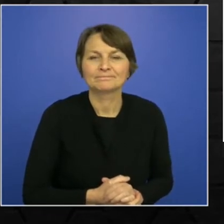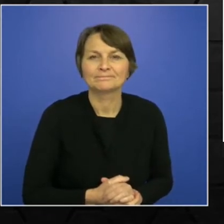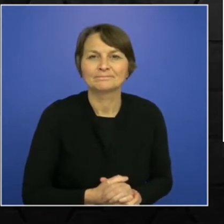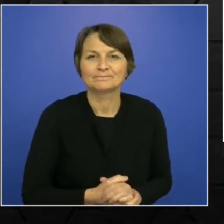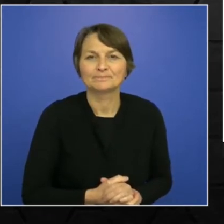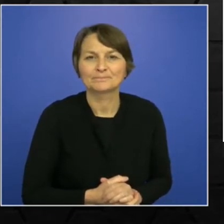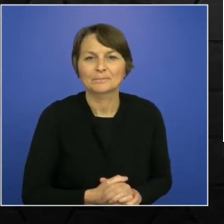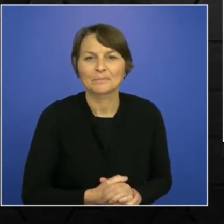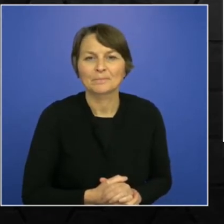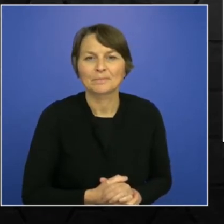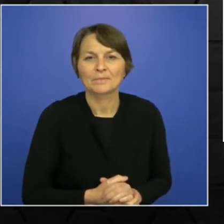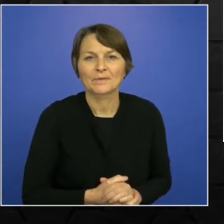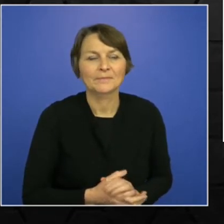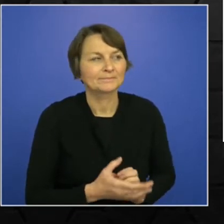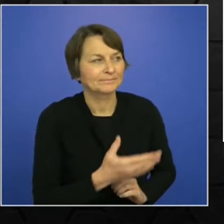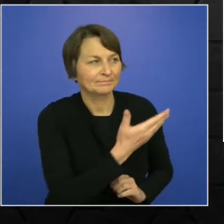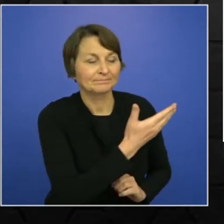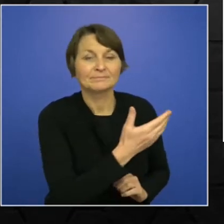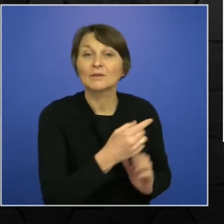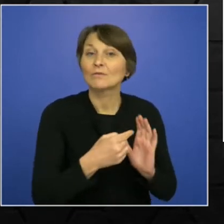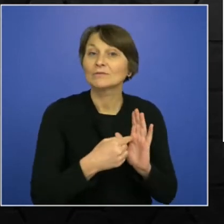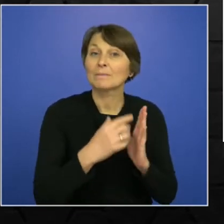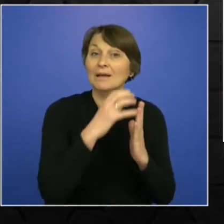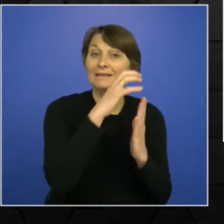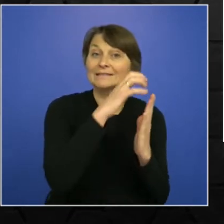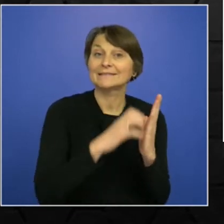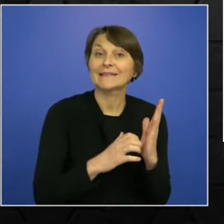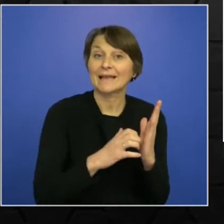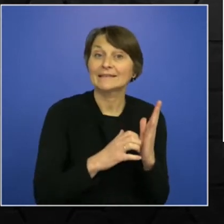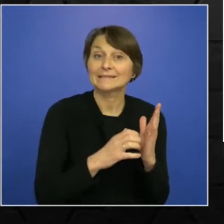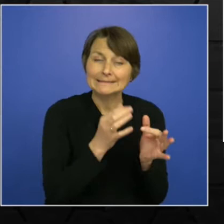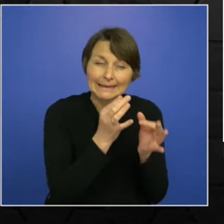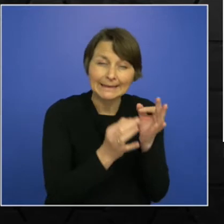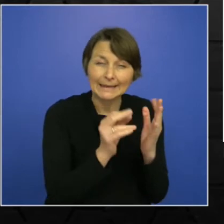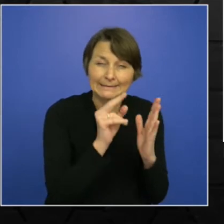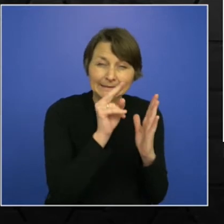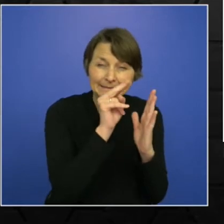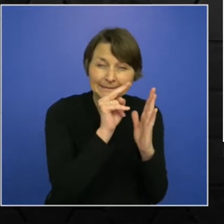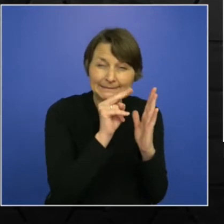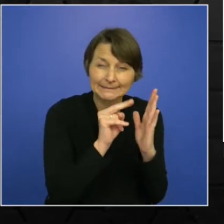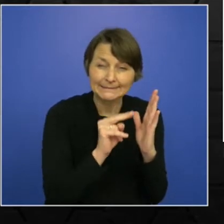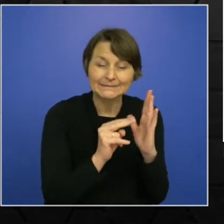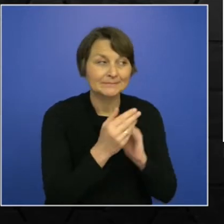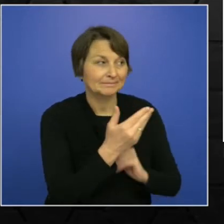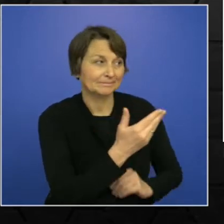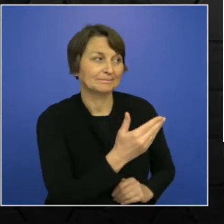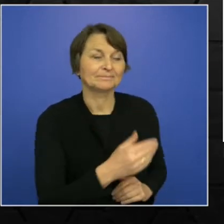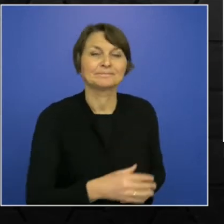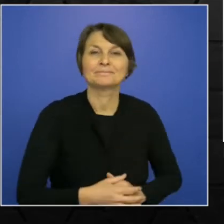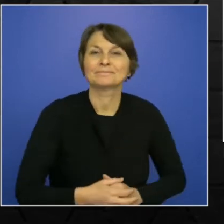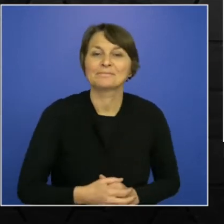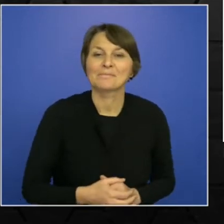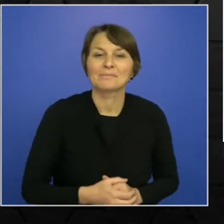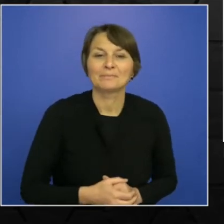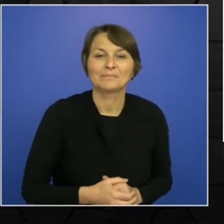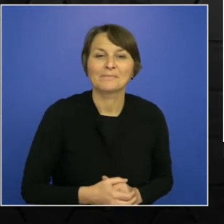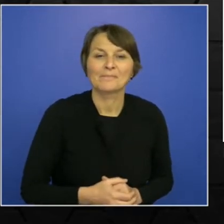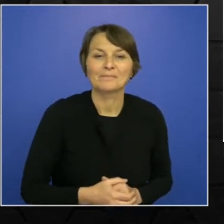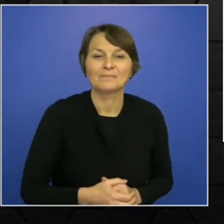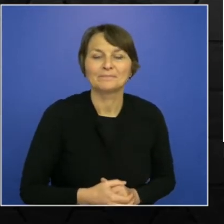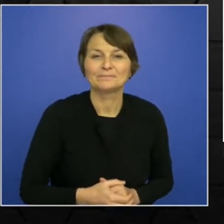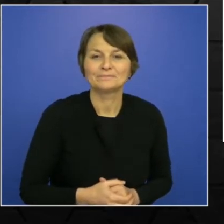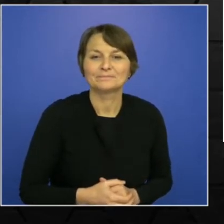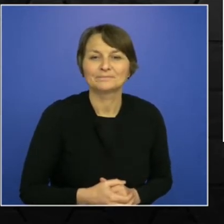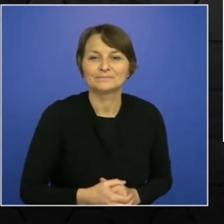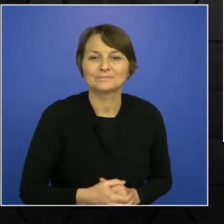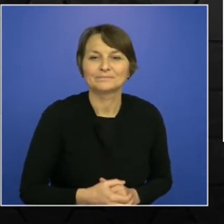if you're talking of text analytics. So this is some, we are talking of something like Saturn is the planet and stuff like that.